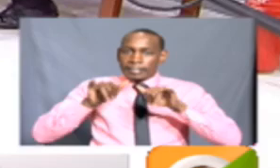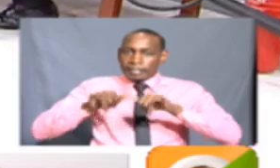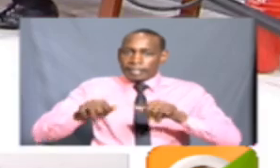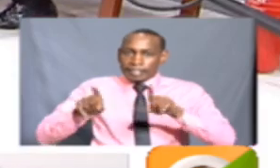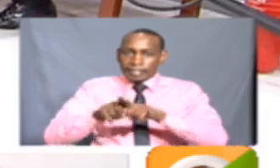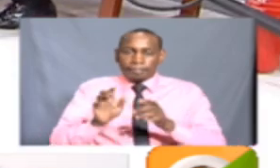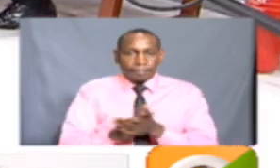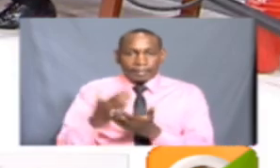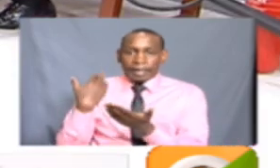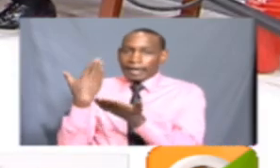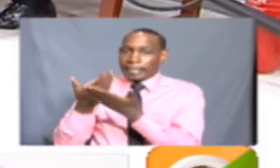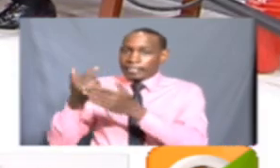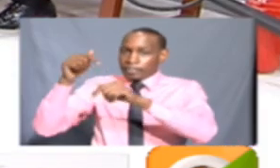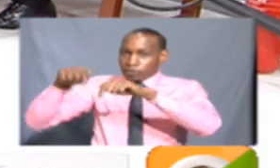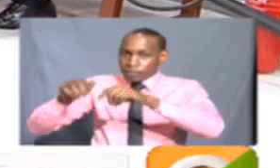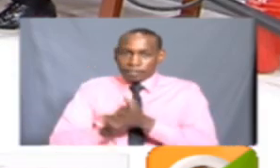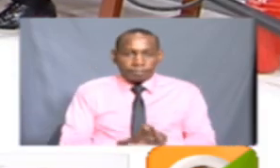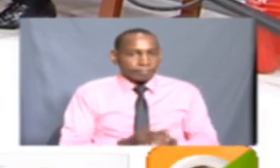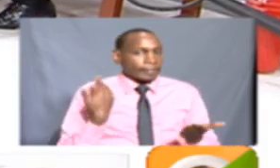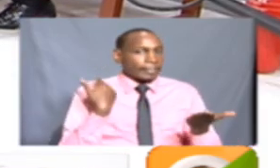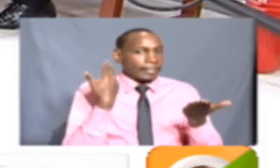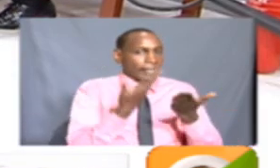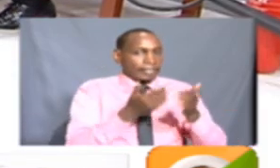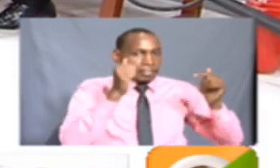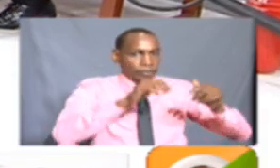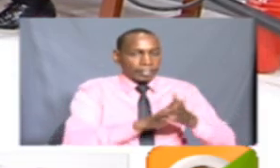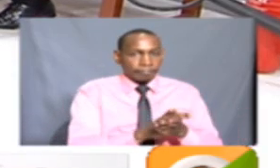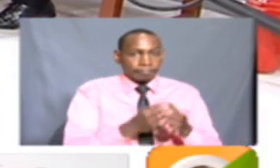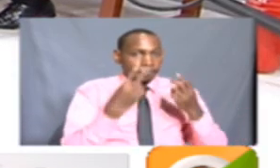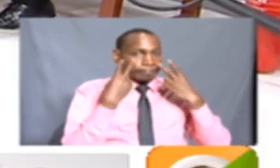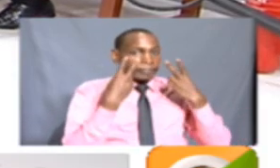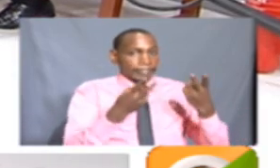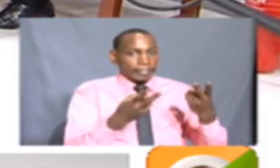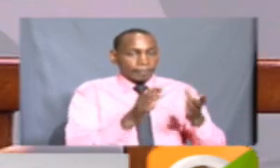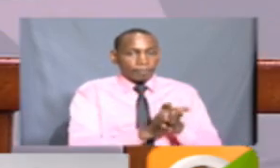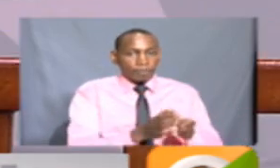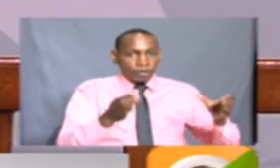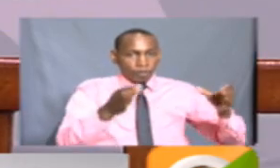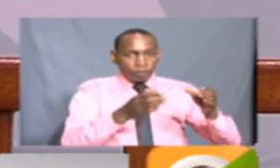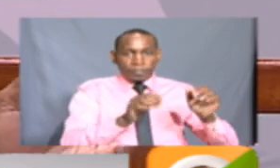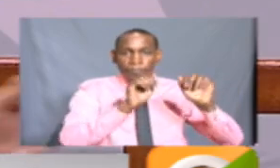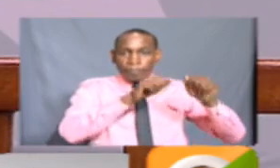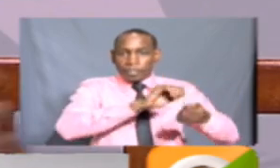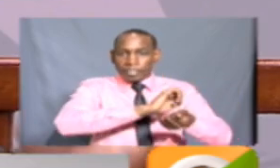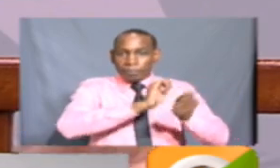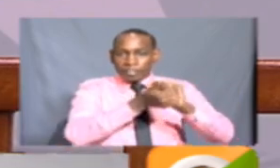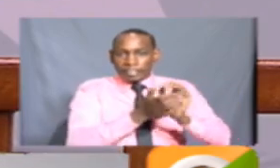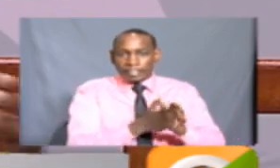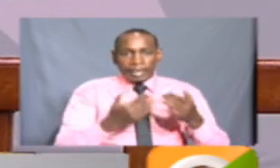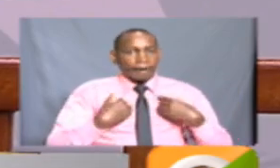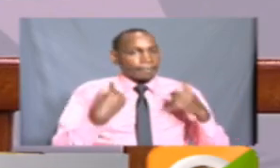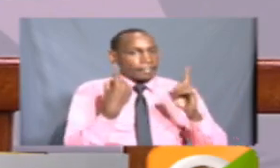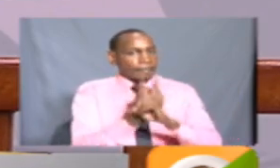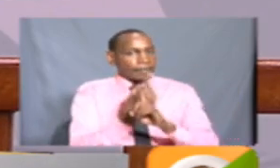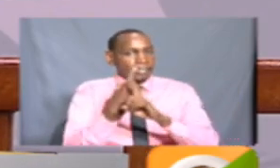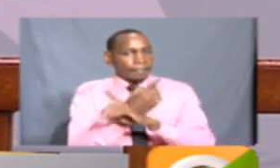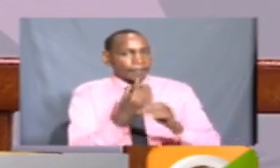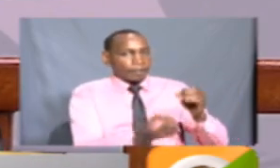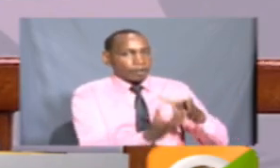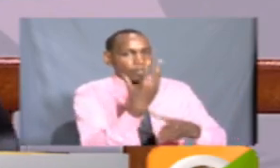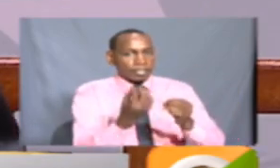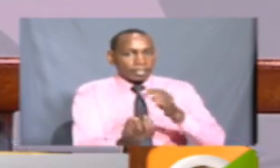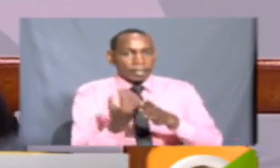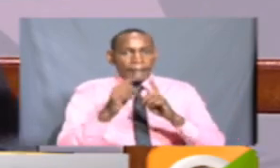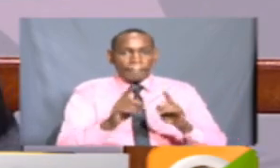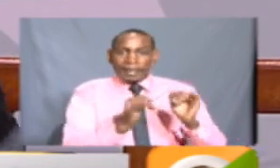day? To this day. Just look, cast your eye. Yes. The parties may have changed, they come in different forms and formations, but